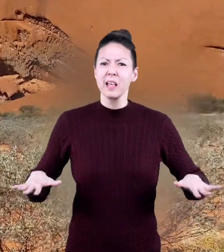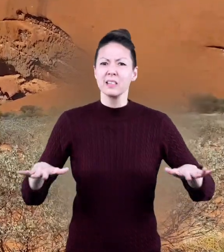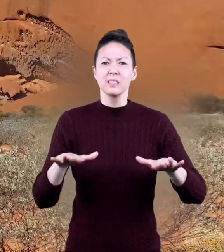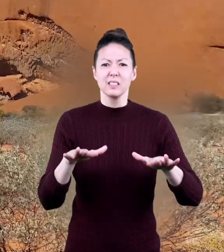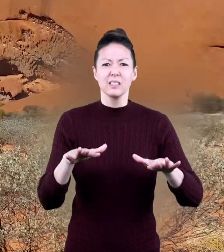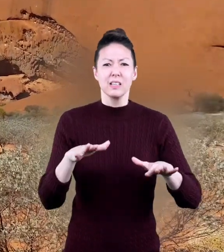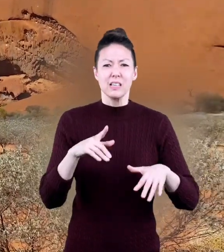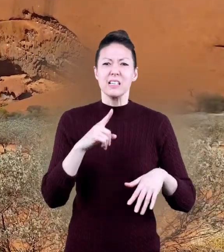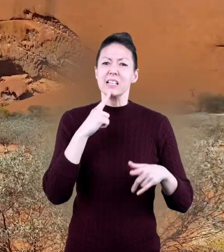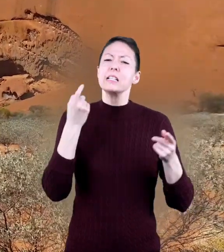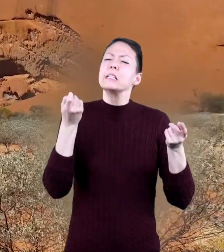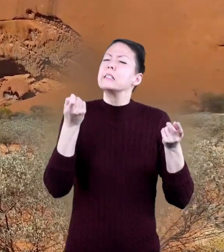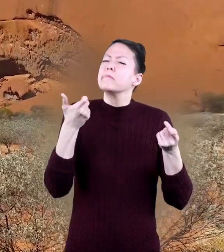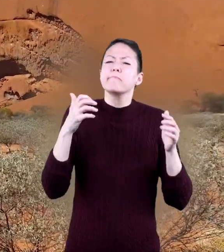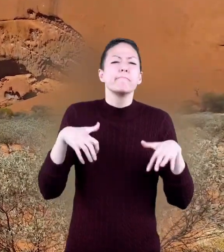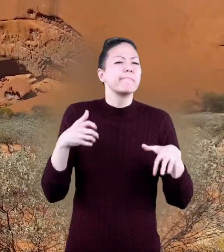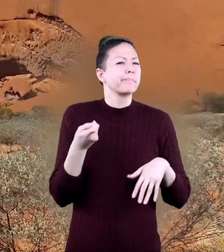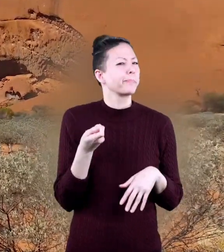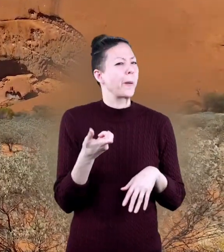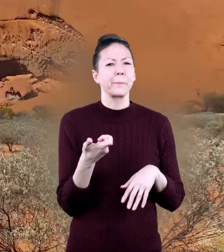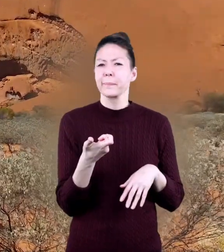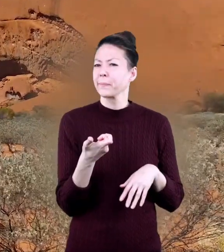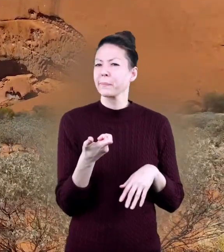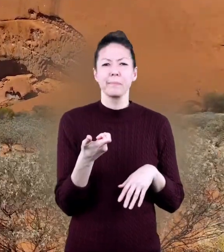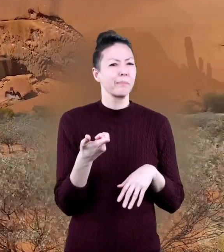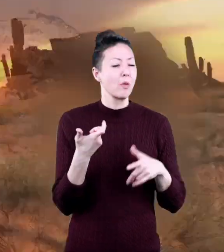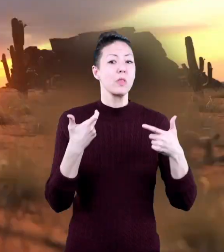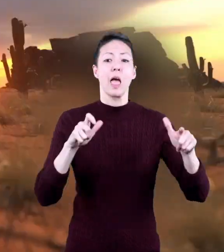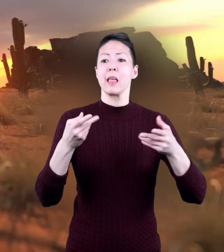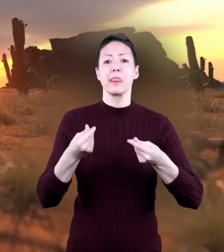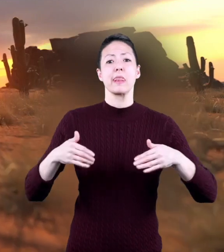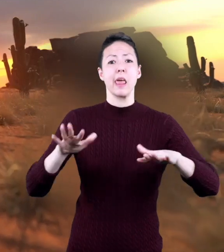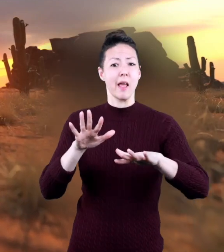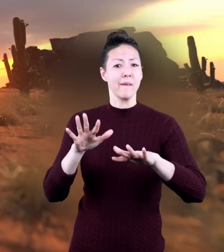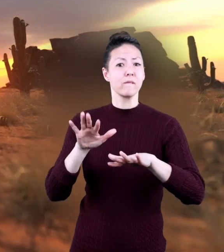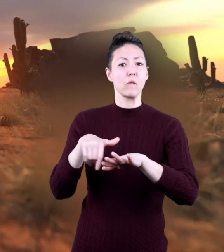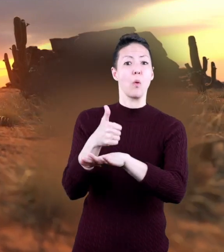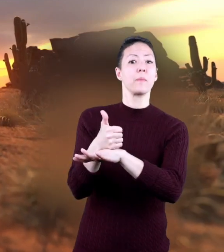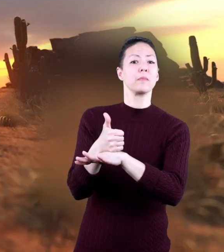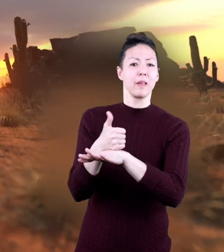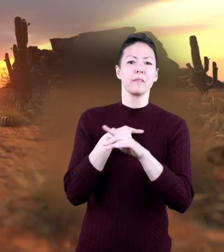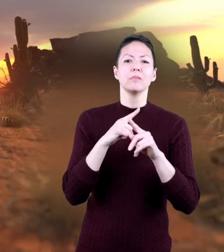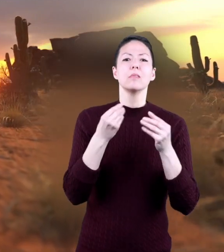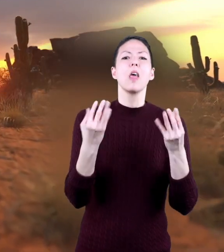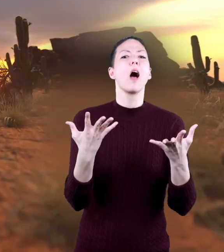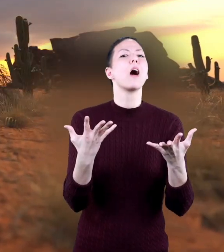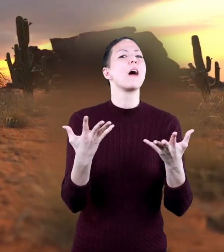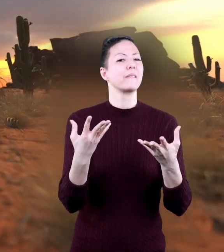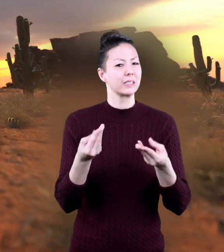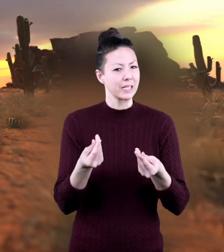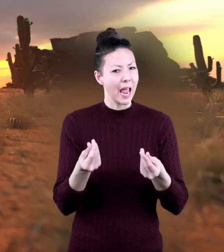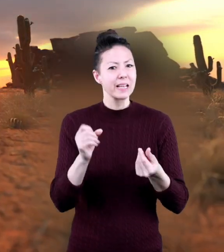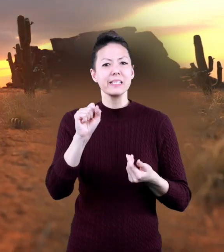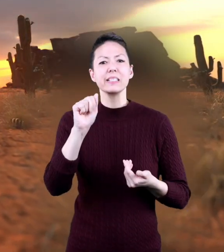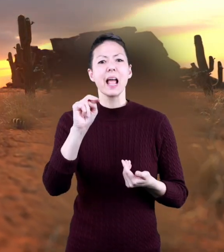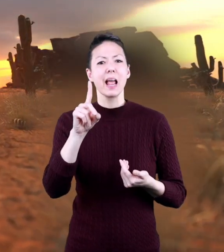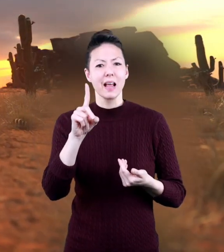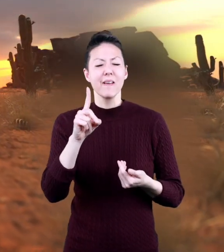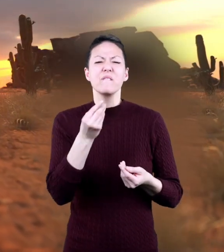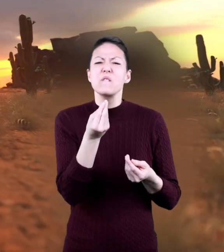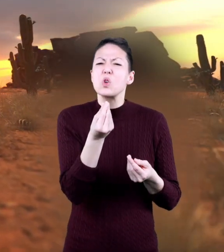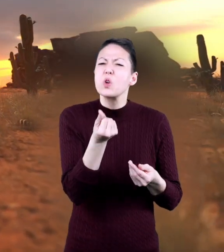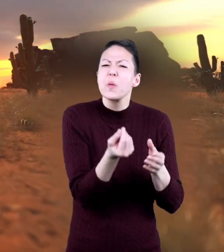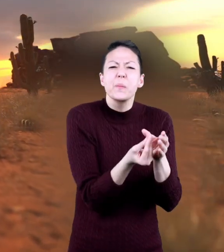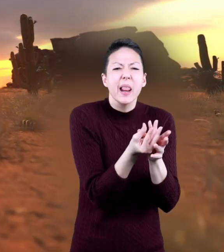dry places that get very little rain. They're huge landforms with lots of sand and very